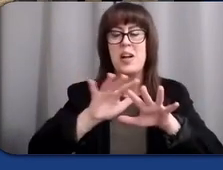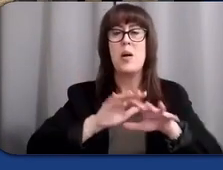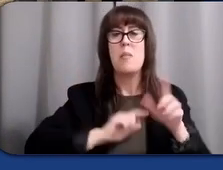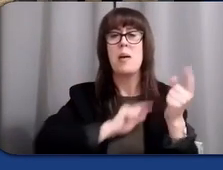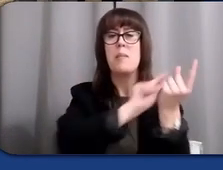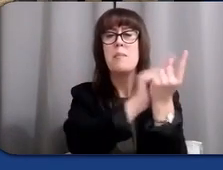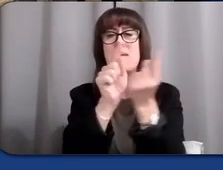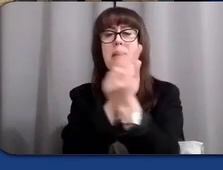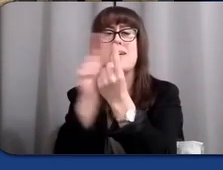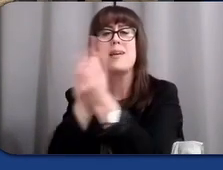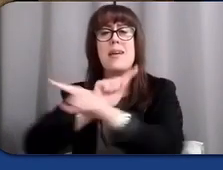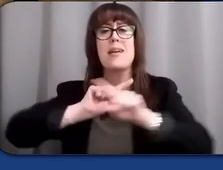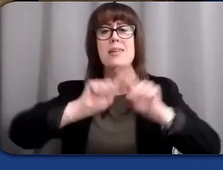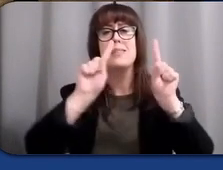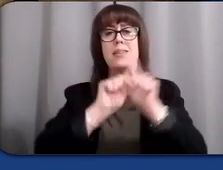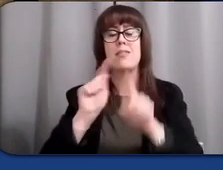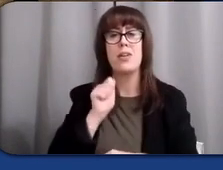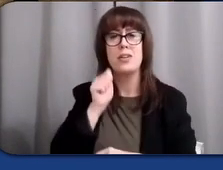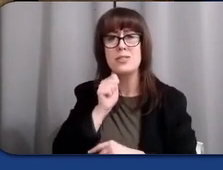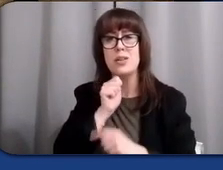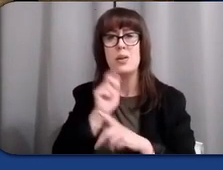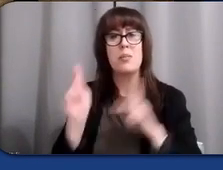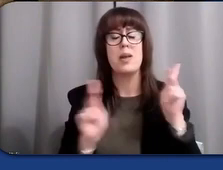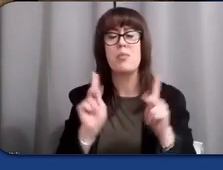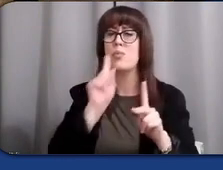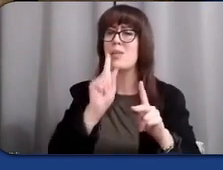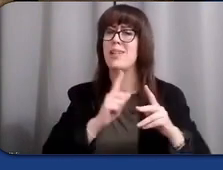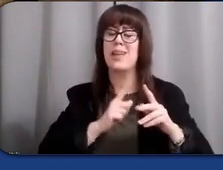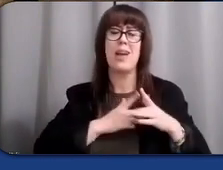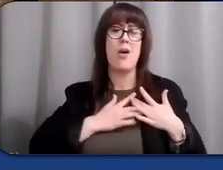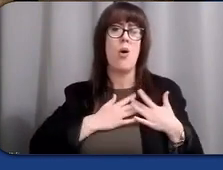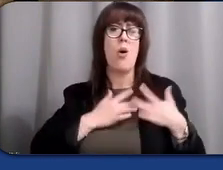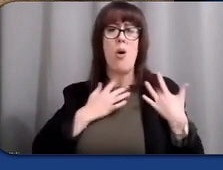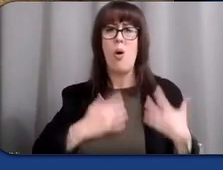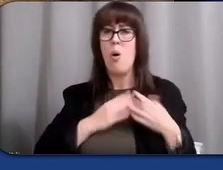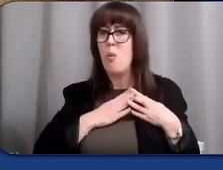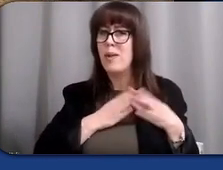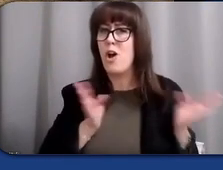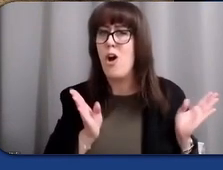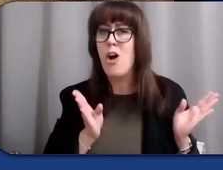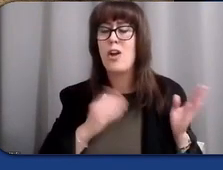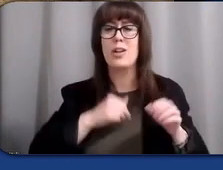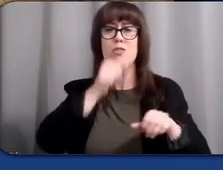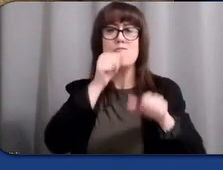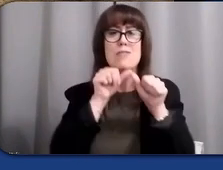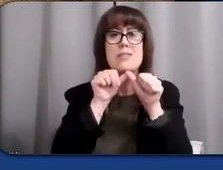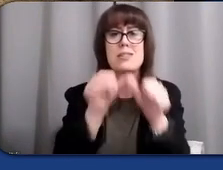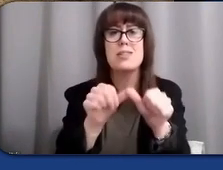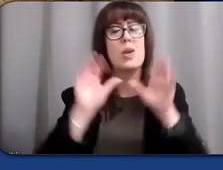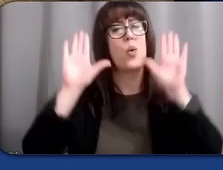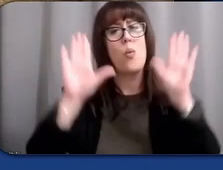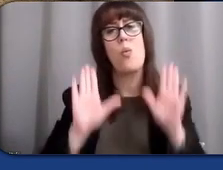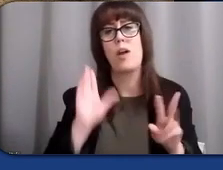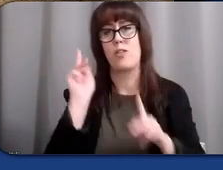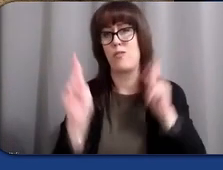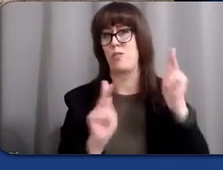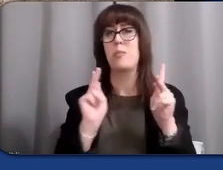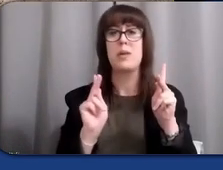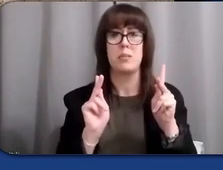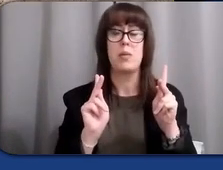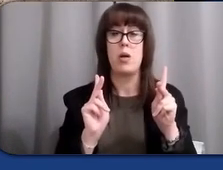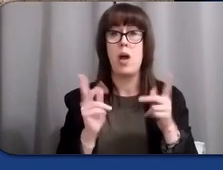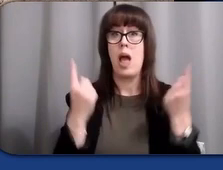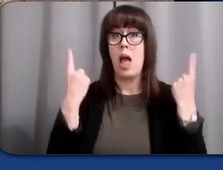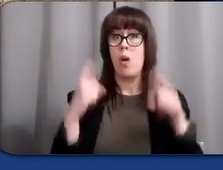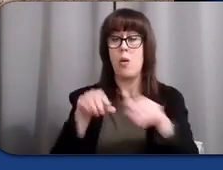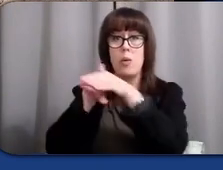and they're some of the most open-hearted, honest, resilient people you'll ever meet. And then once we got to, like, fully be in the school, you saw that